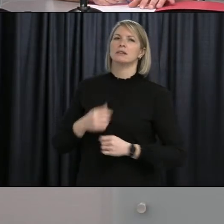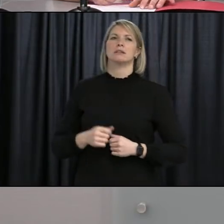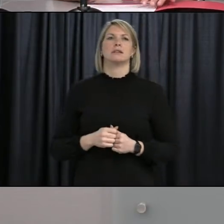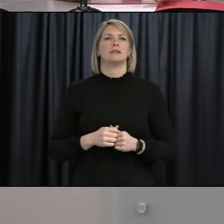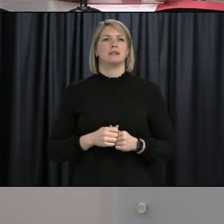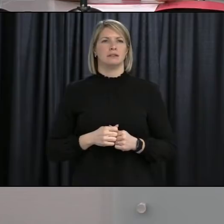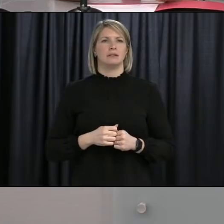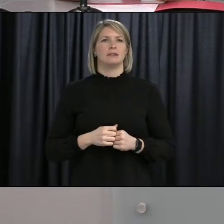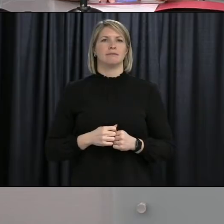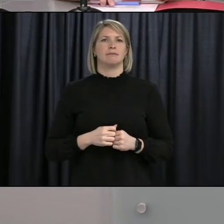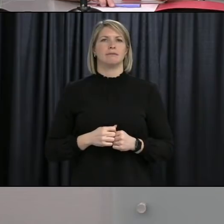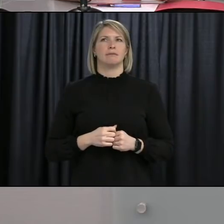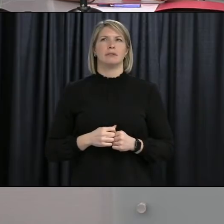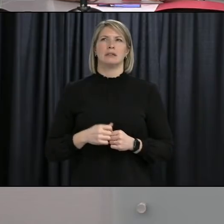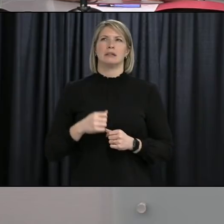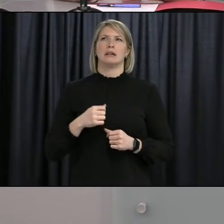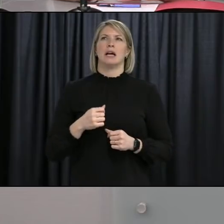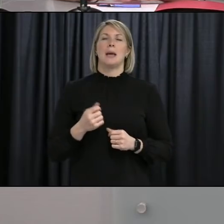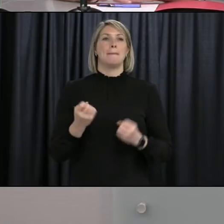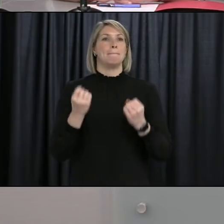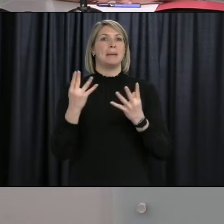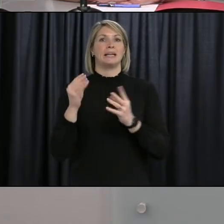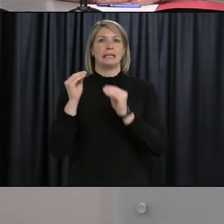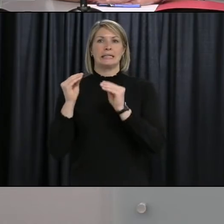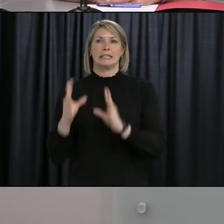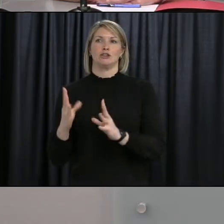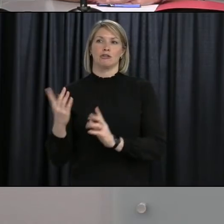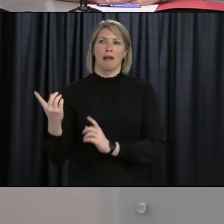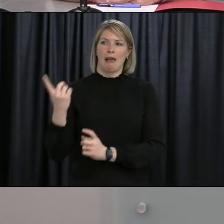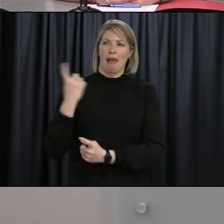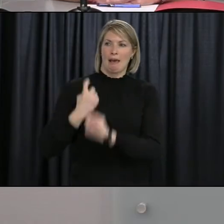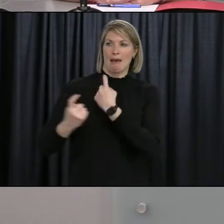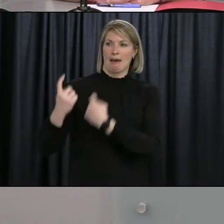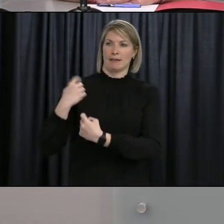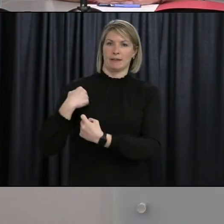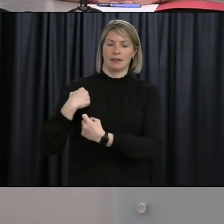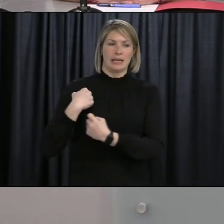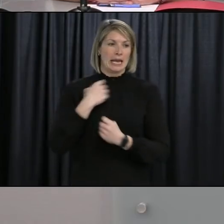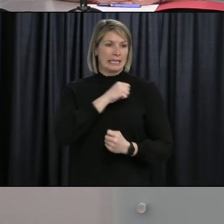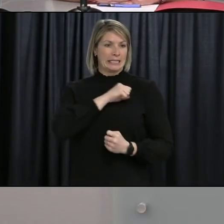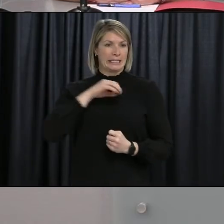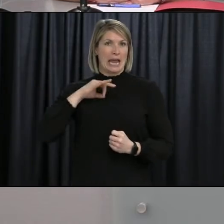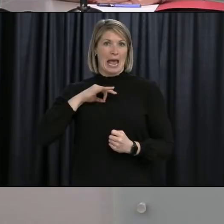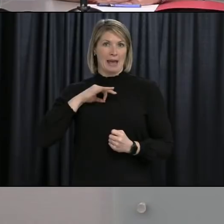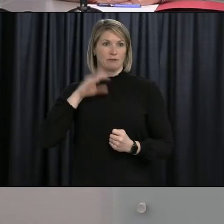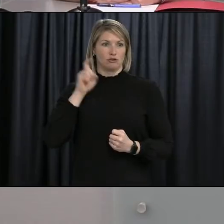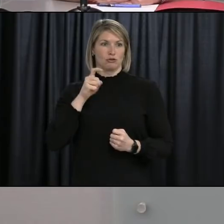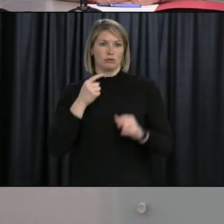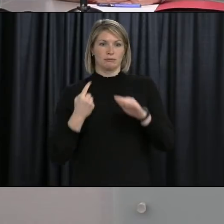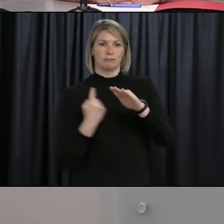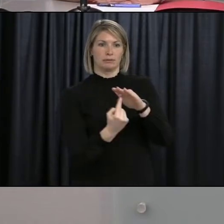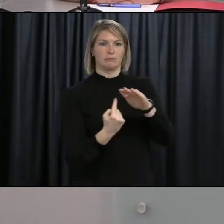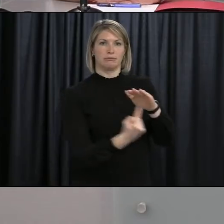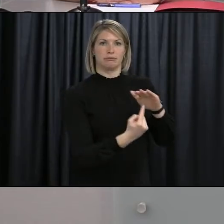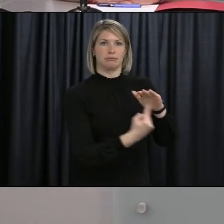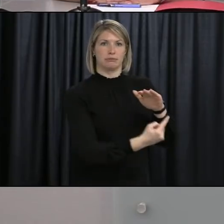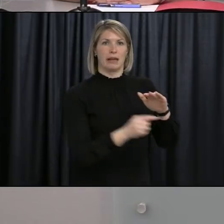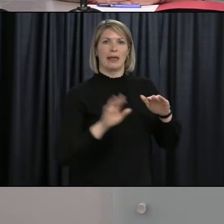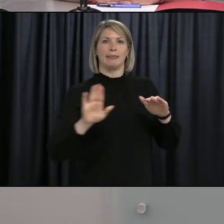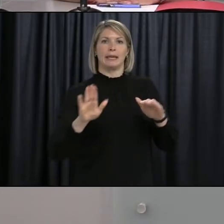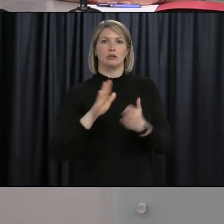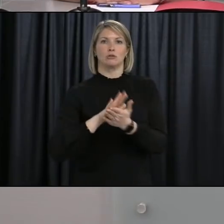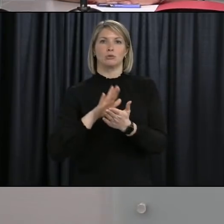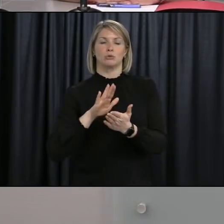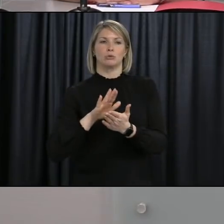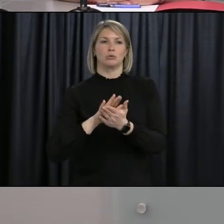Sorry, I'm having a lot of teachers ask if kids are sick, should staff in those schools be isolating? Some of them are finding out about